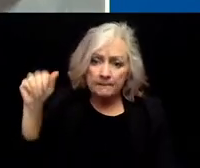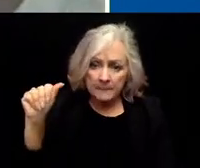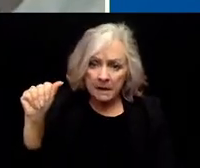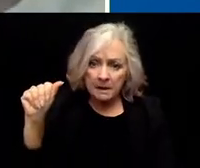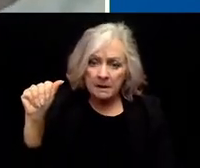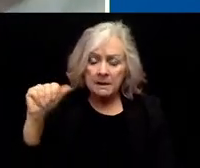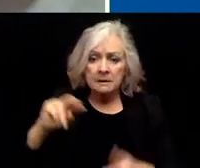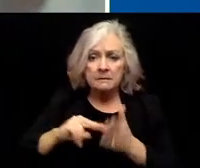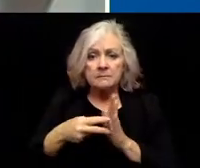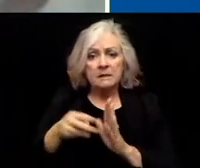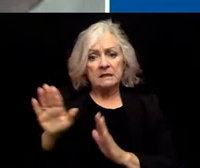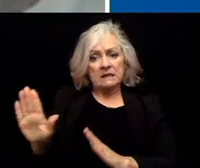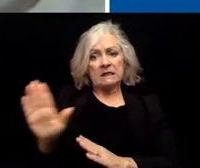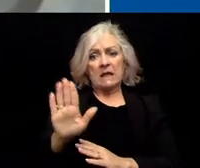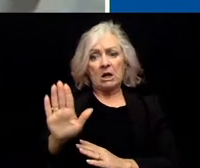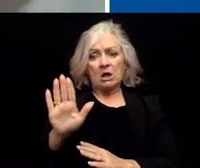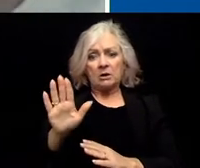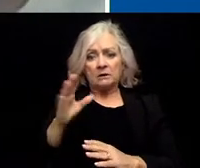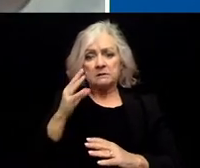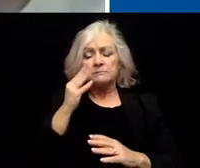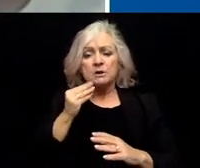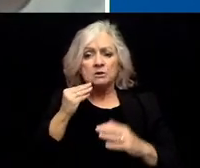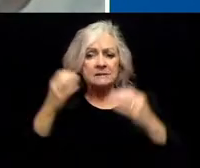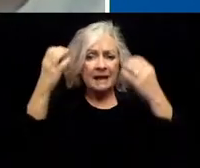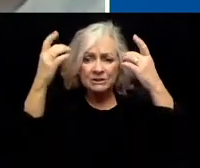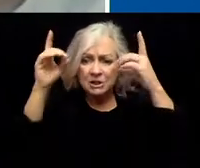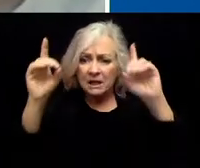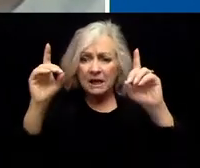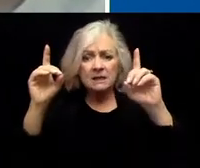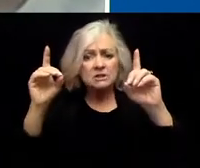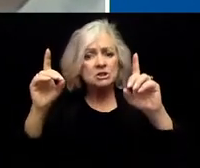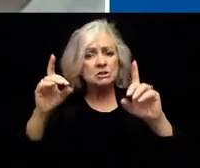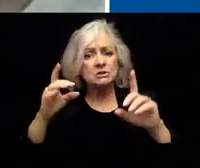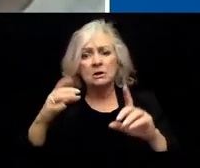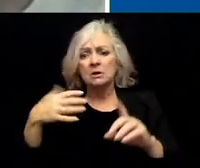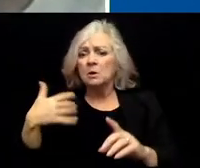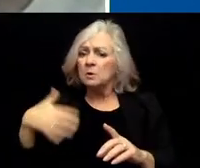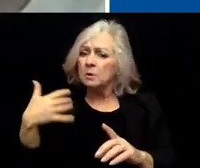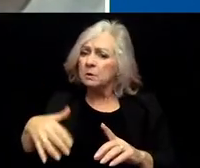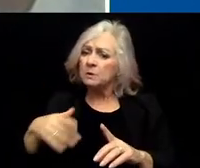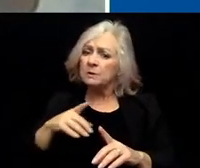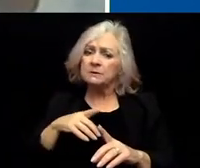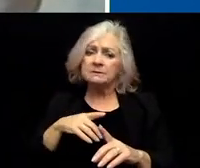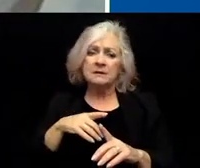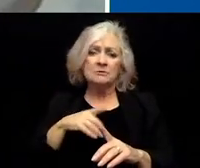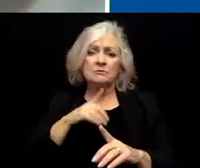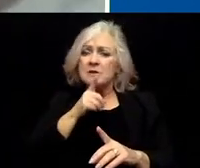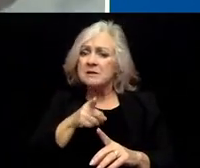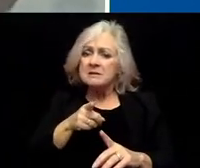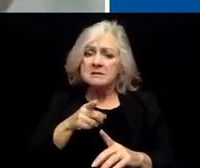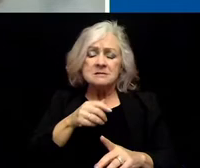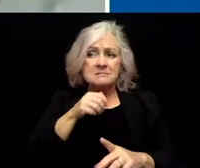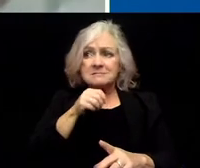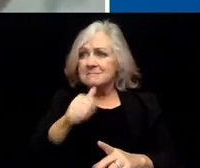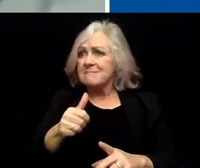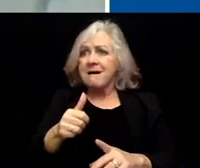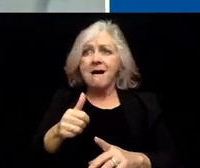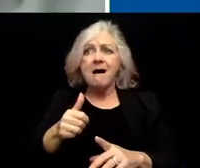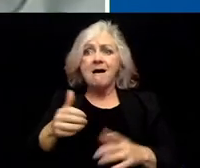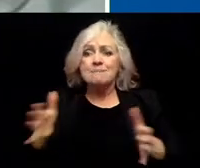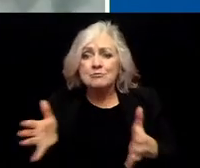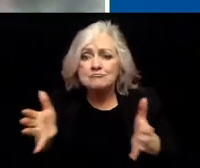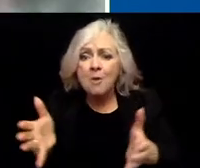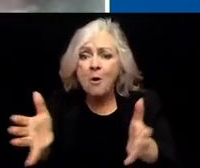from education, which we know is a profoundly important aspect of promoting health and well-being and life expectancy, and of course,